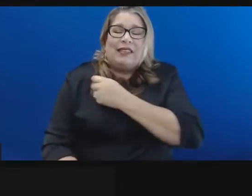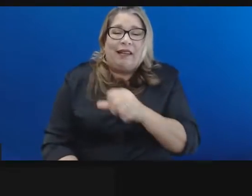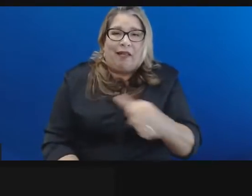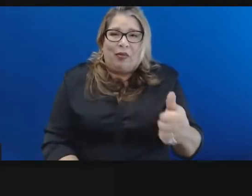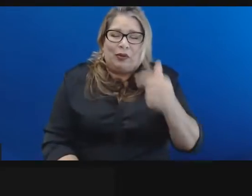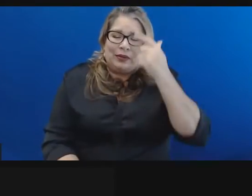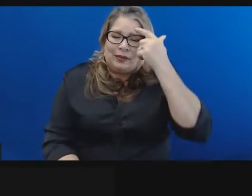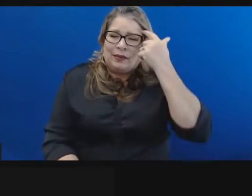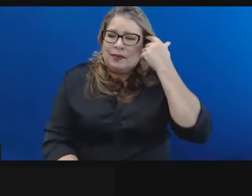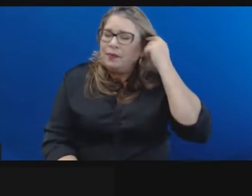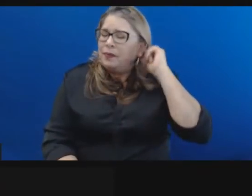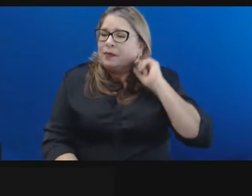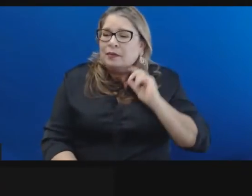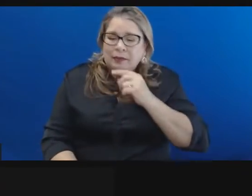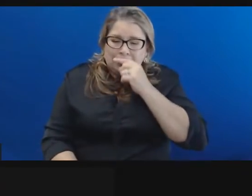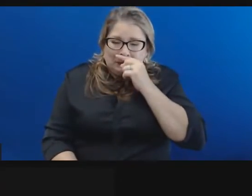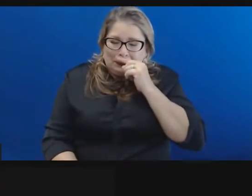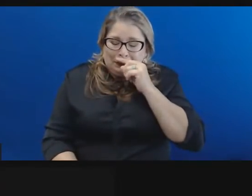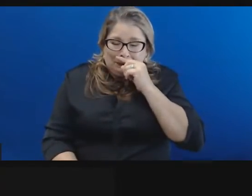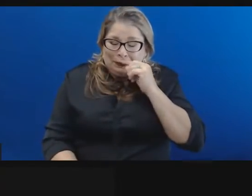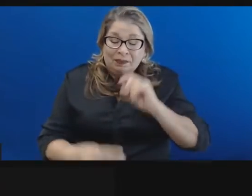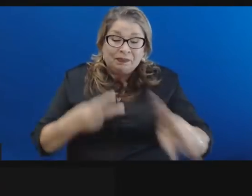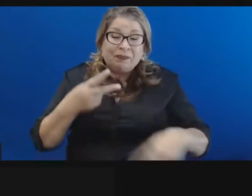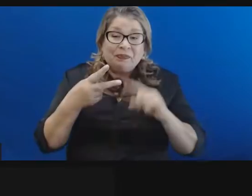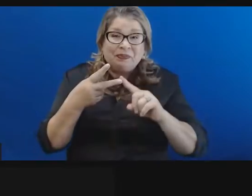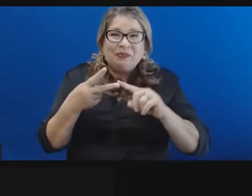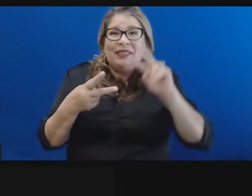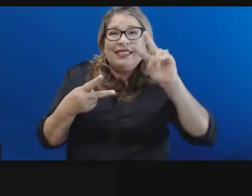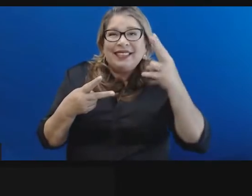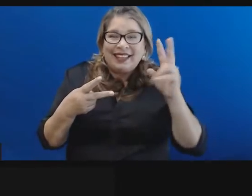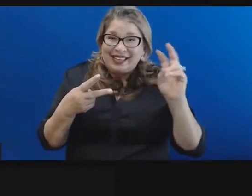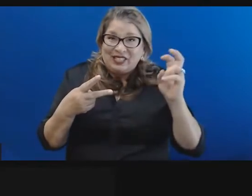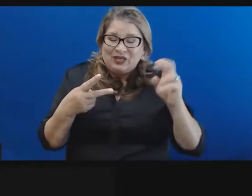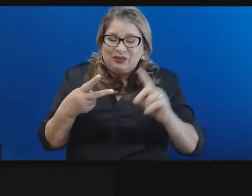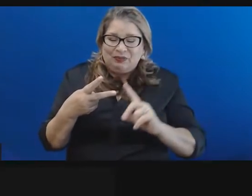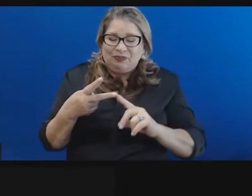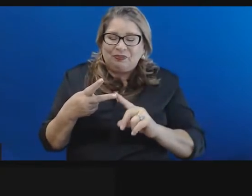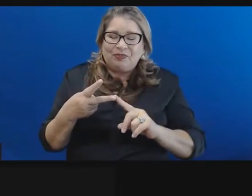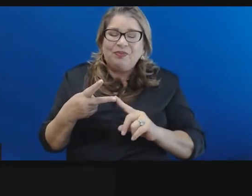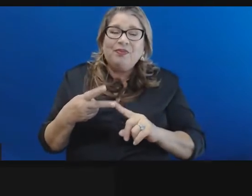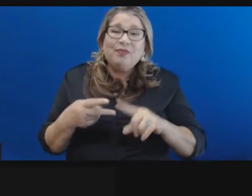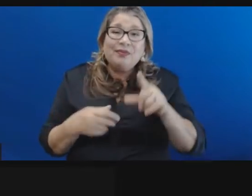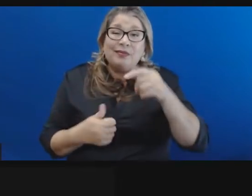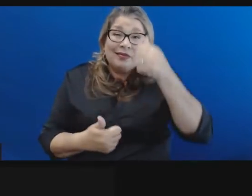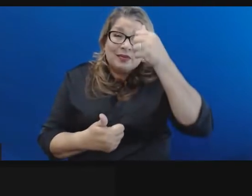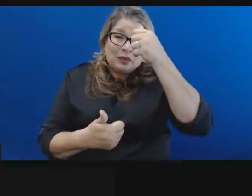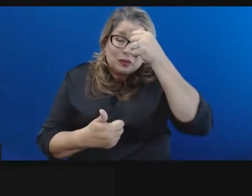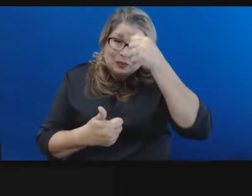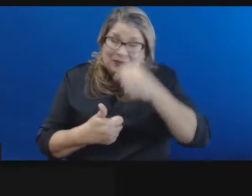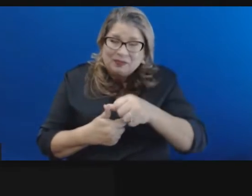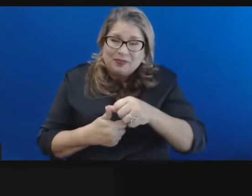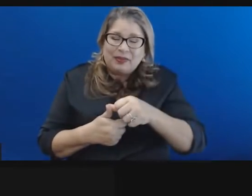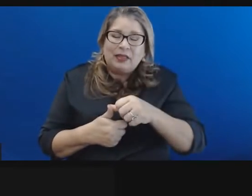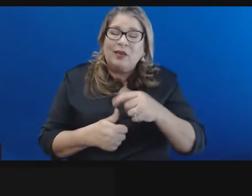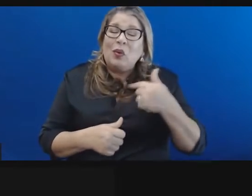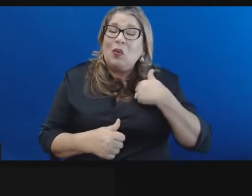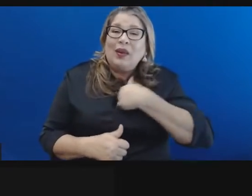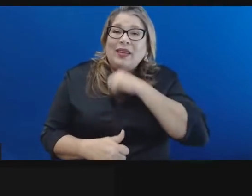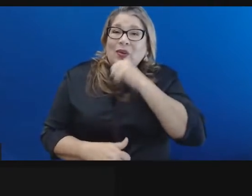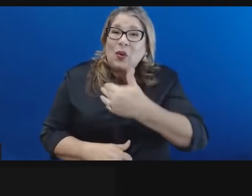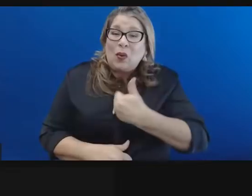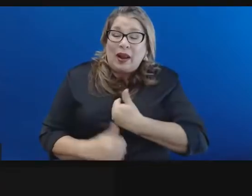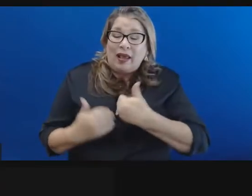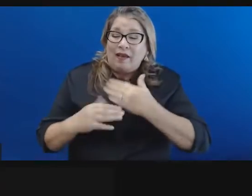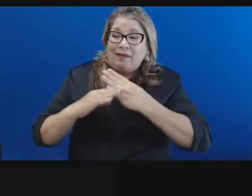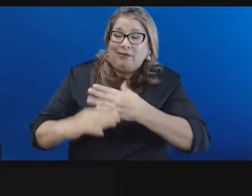again, I'll remind you, we don't yet have a vaccine for our youngest citizens, so we